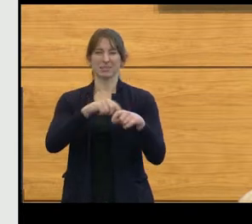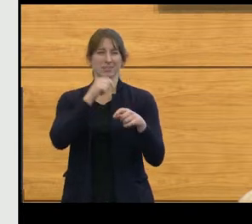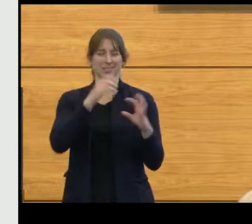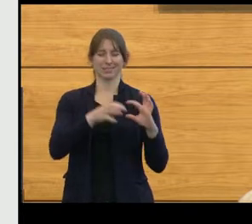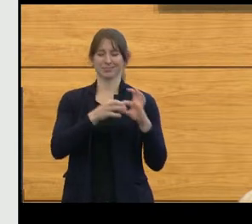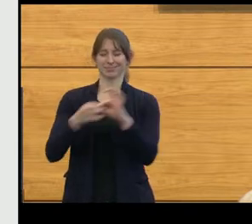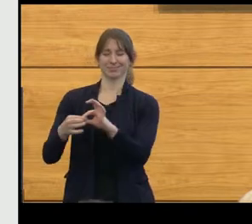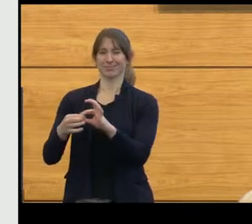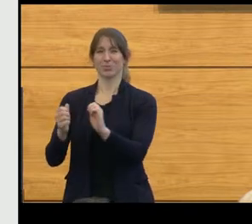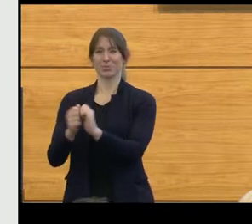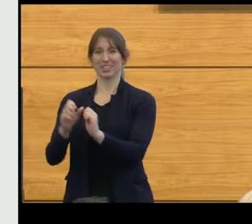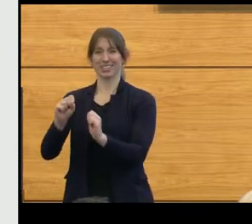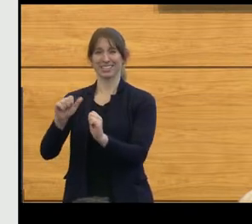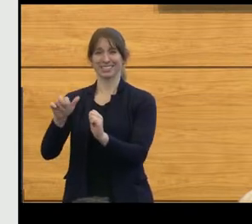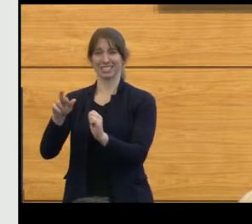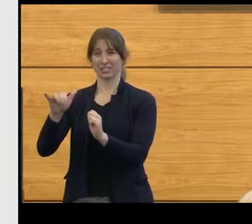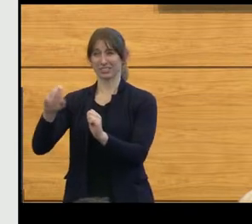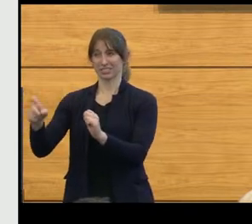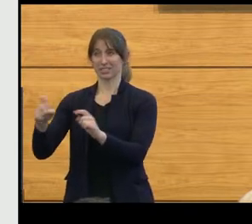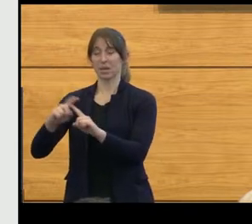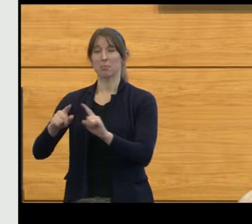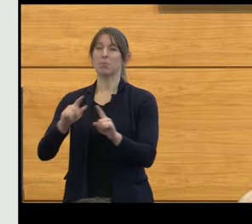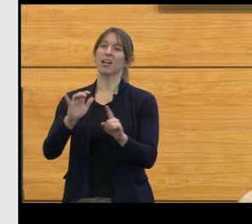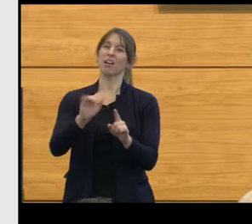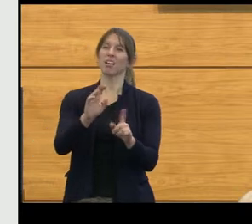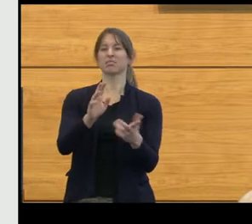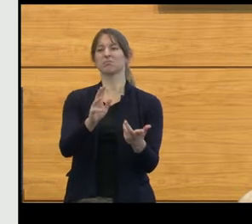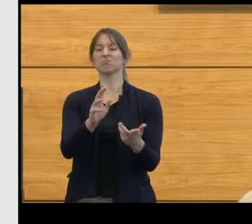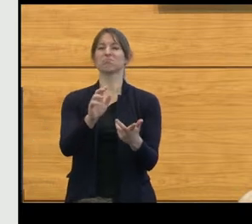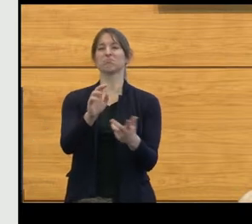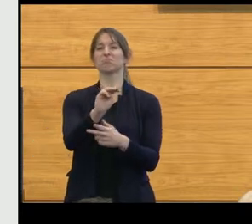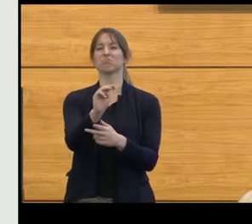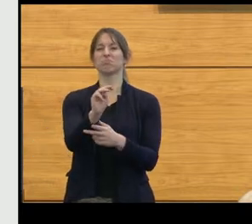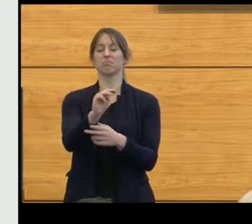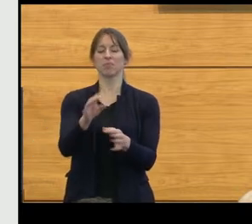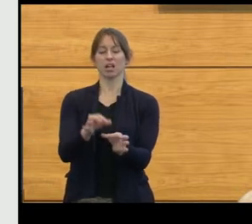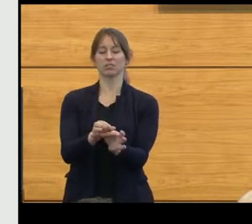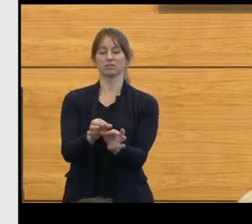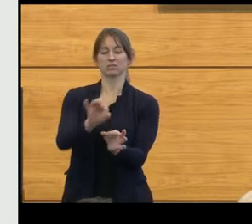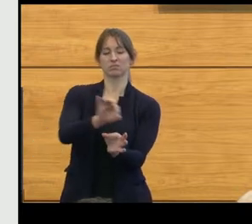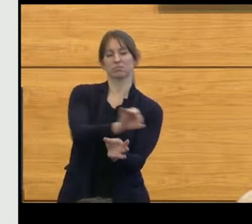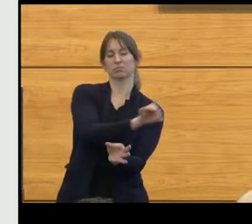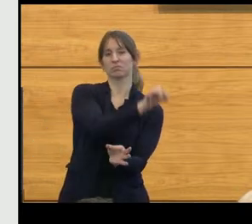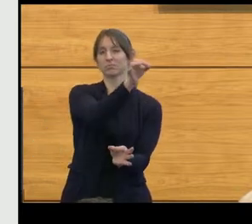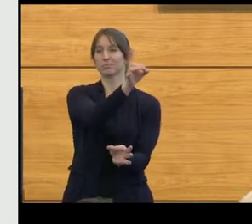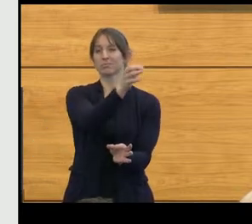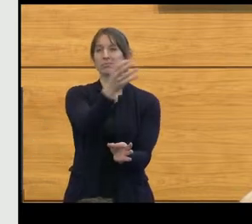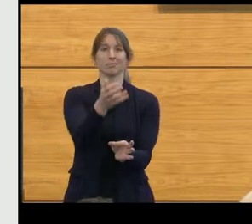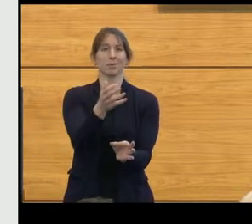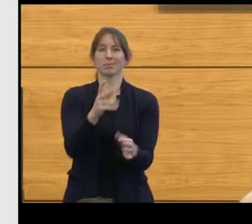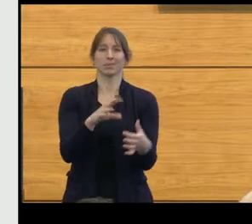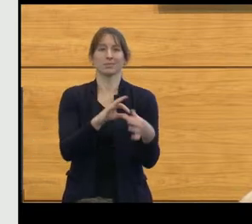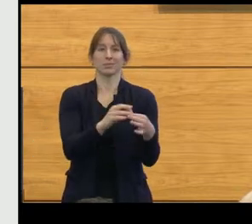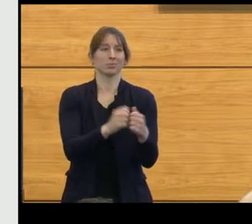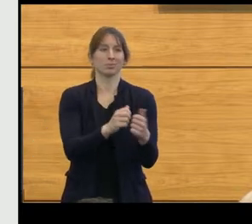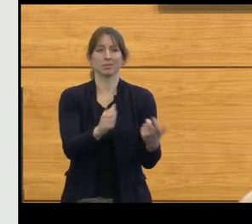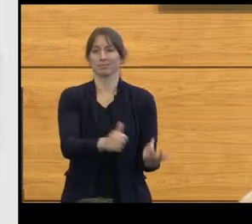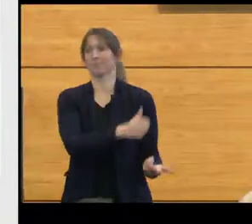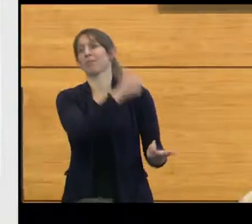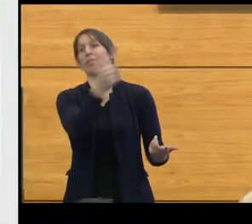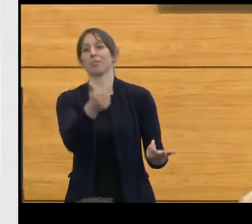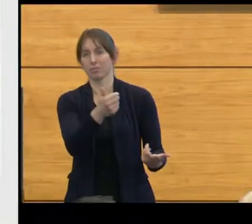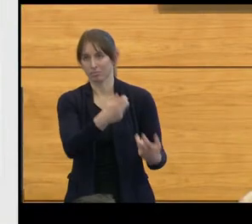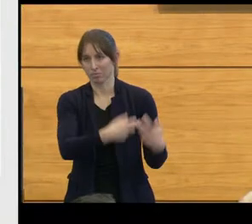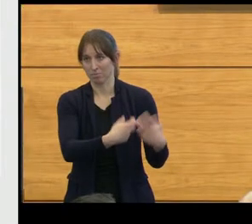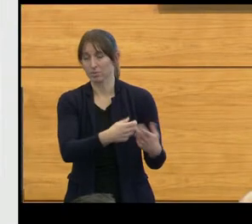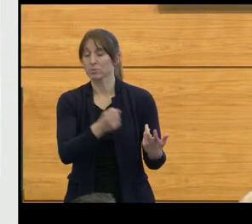mild scoliosis that really has no evidence of a syrinx is unlikely to be associated with any problem with the foramen magnum. So